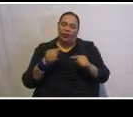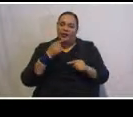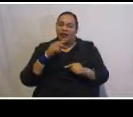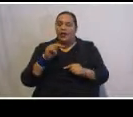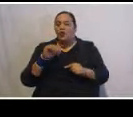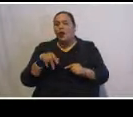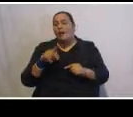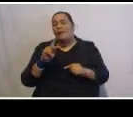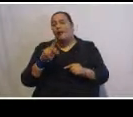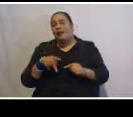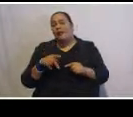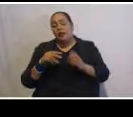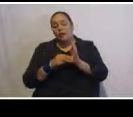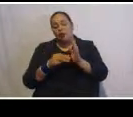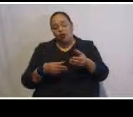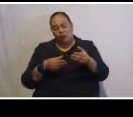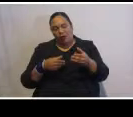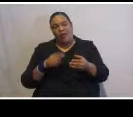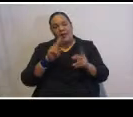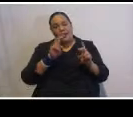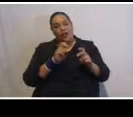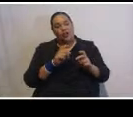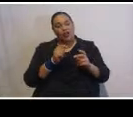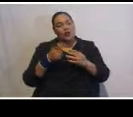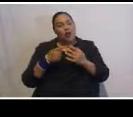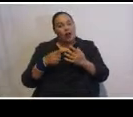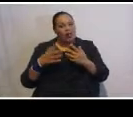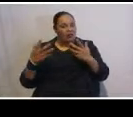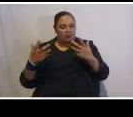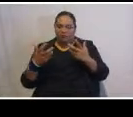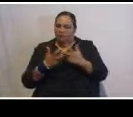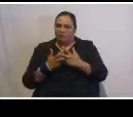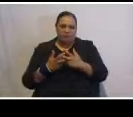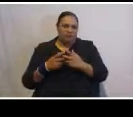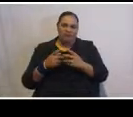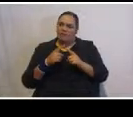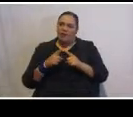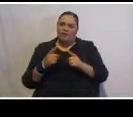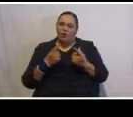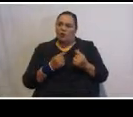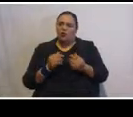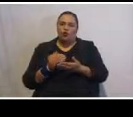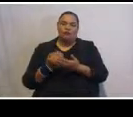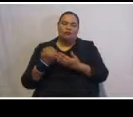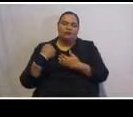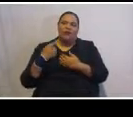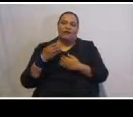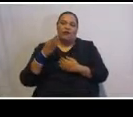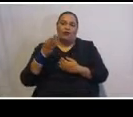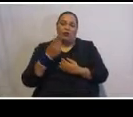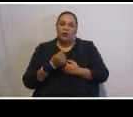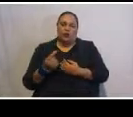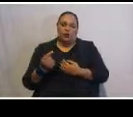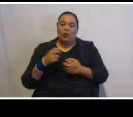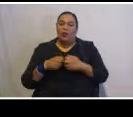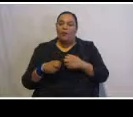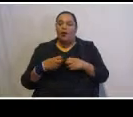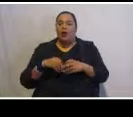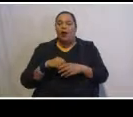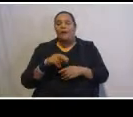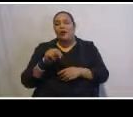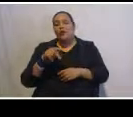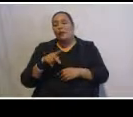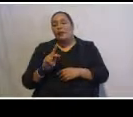MYPD model and Eskom's cost of service calculations are no longer fit for determining future tariffs. Problems with the